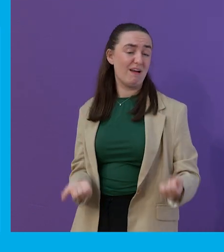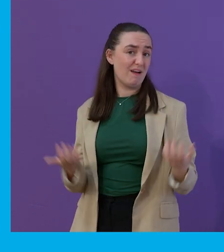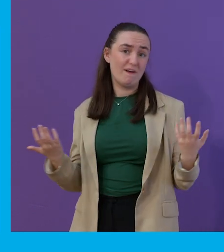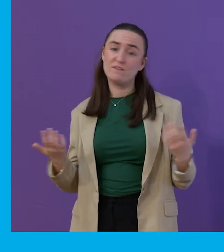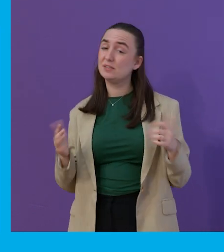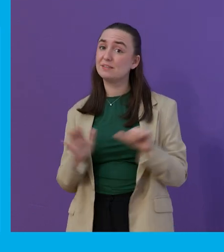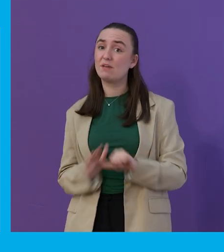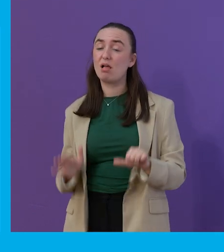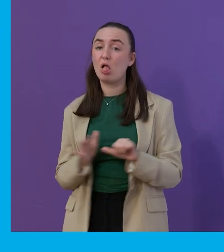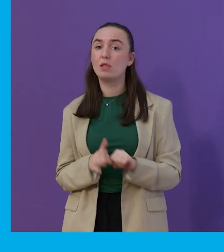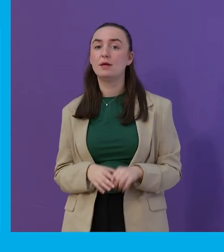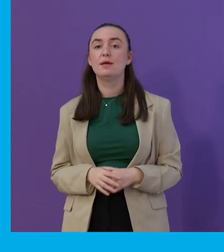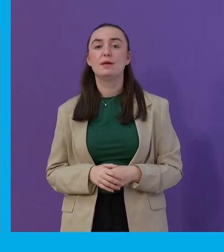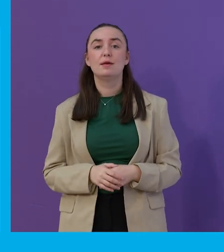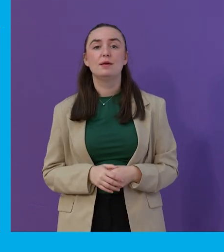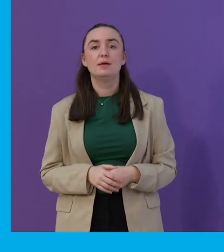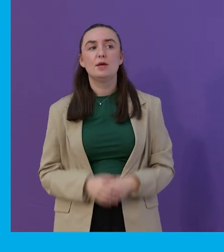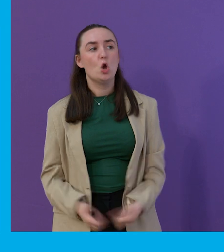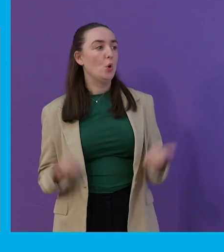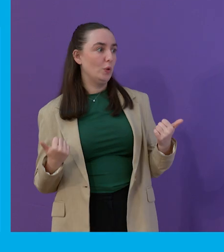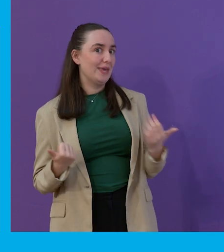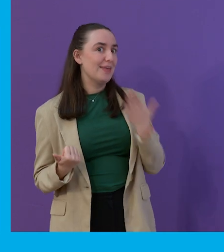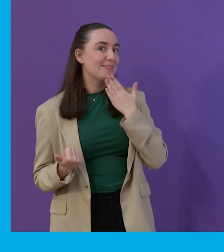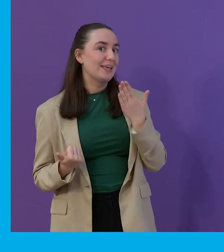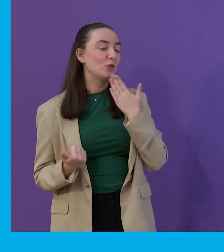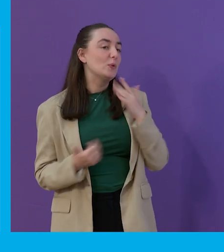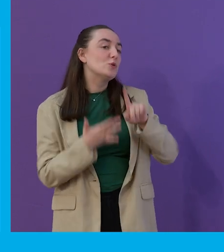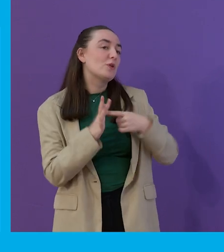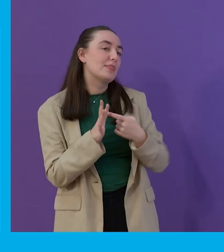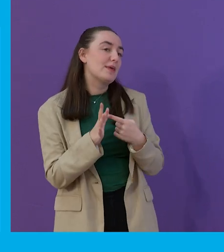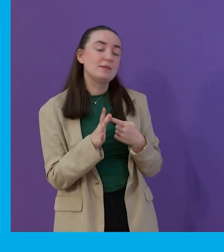stools. Okay, great. Thanks for that. I'm going to bring you in,